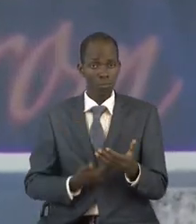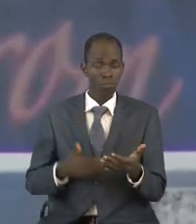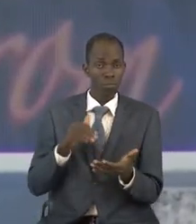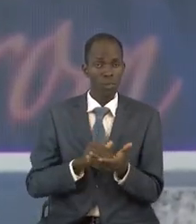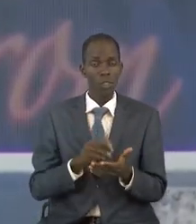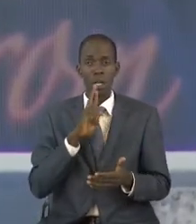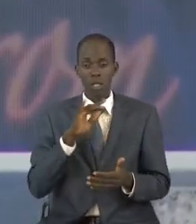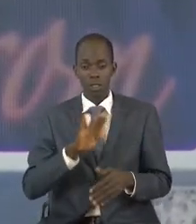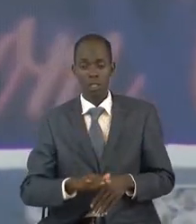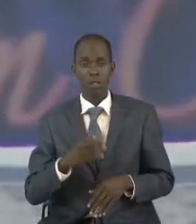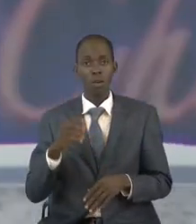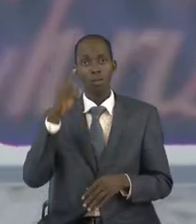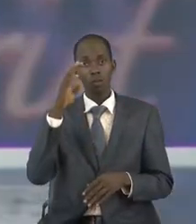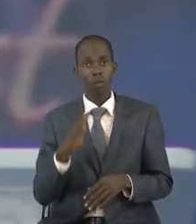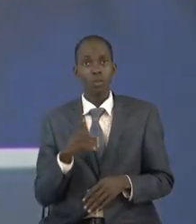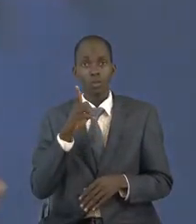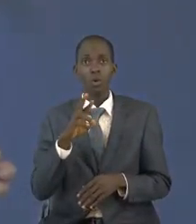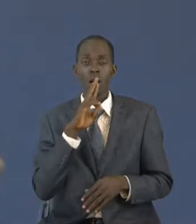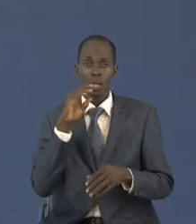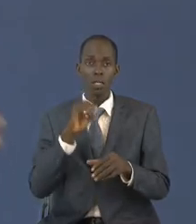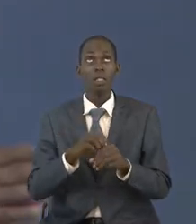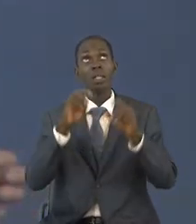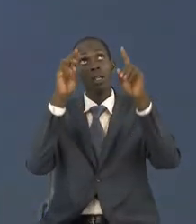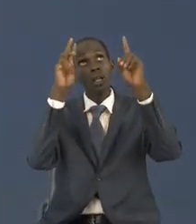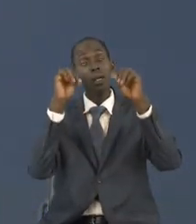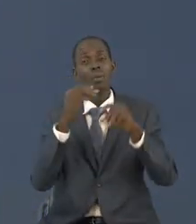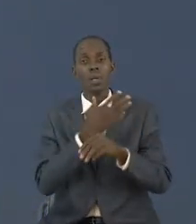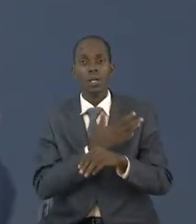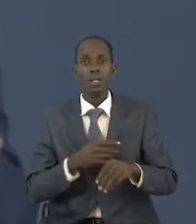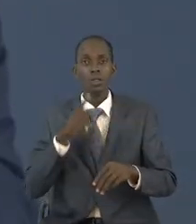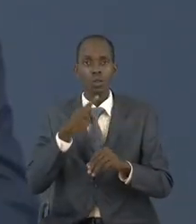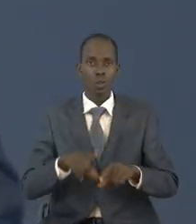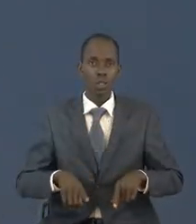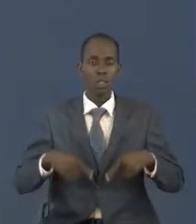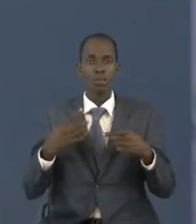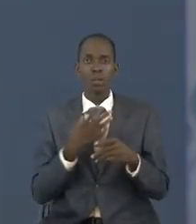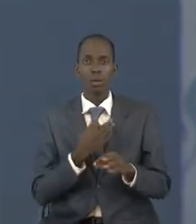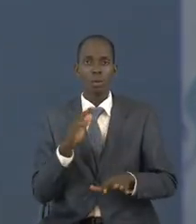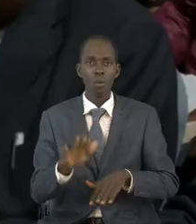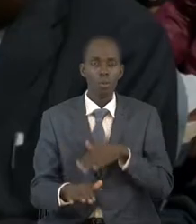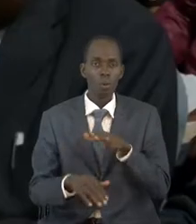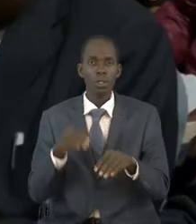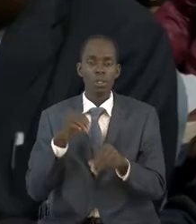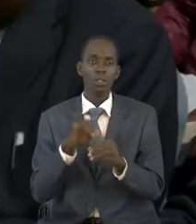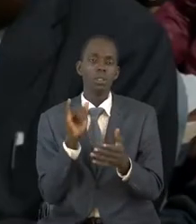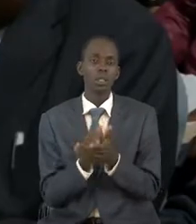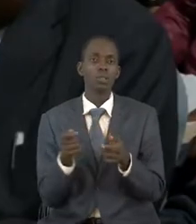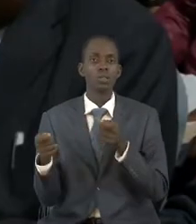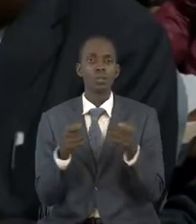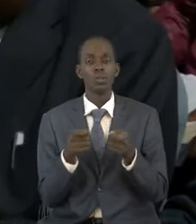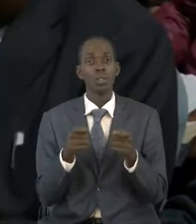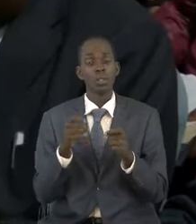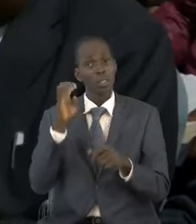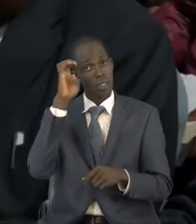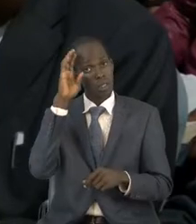God, and you are in him, and you live and you walk in that dominion. He that